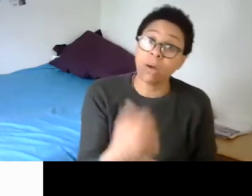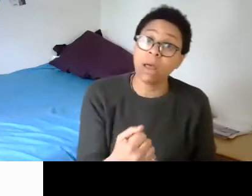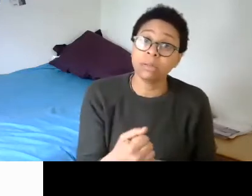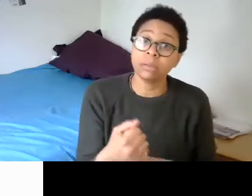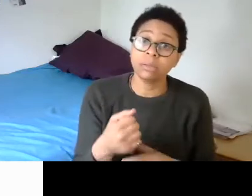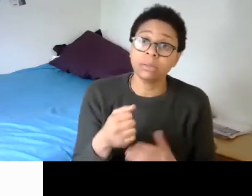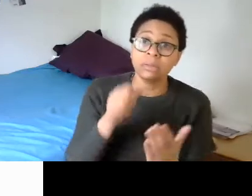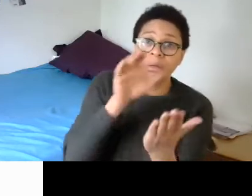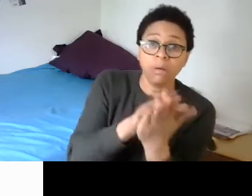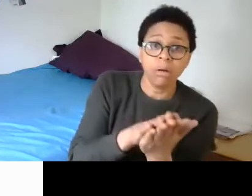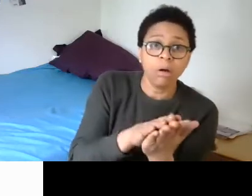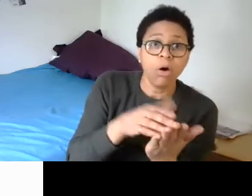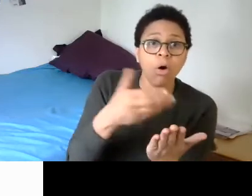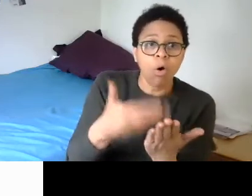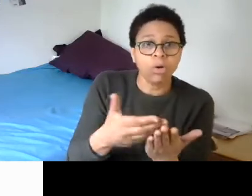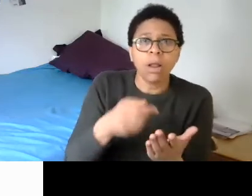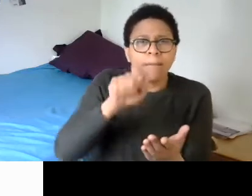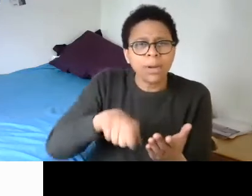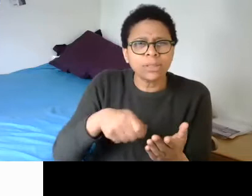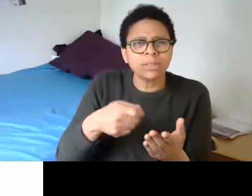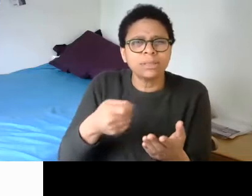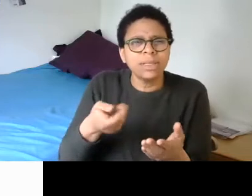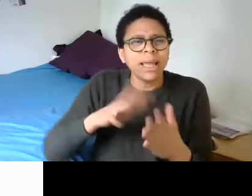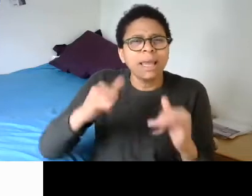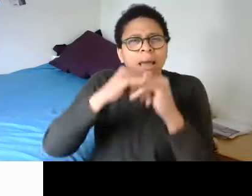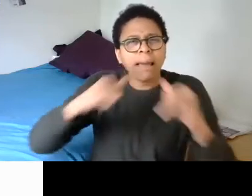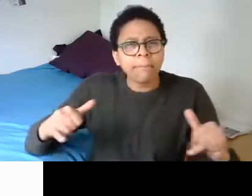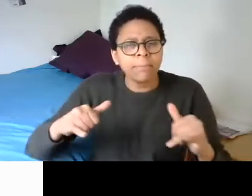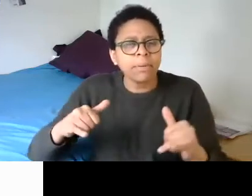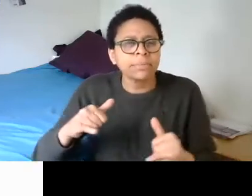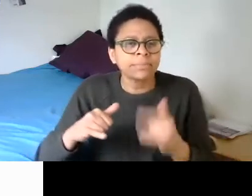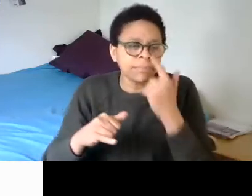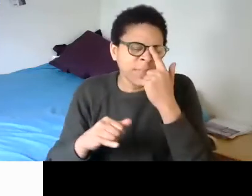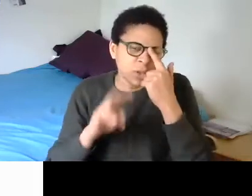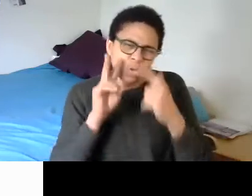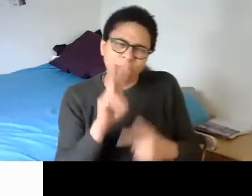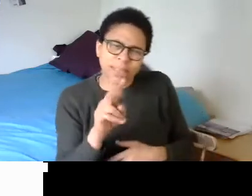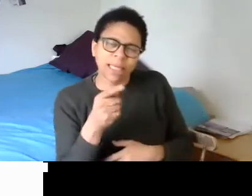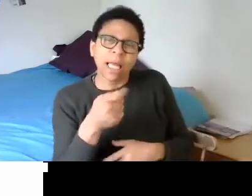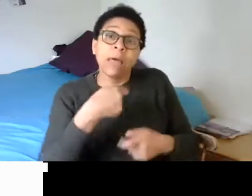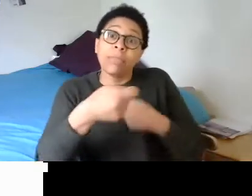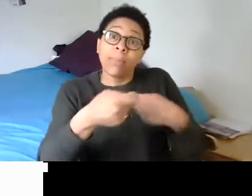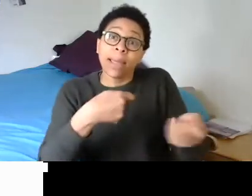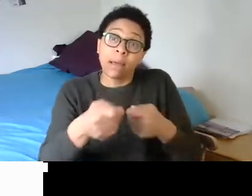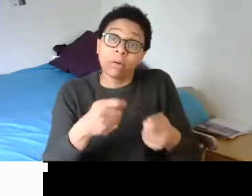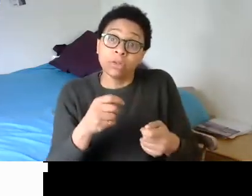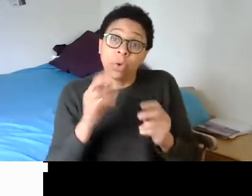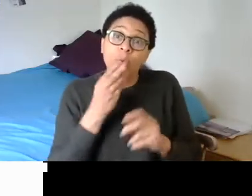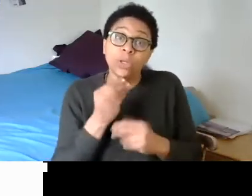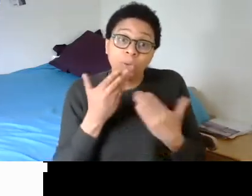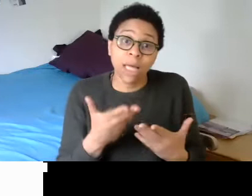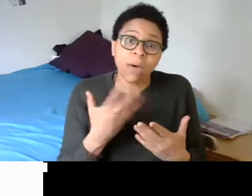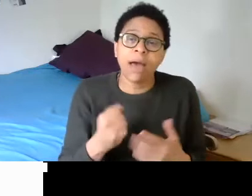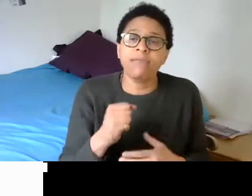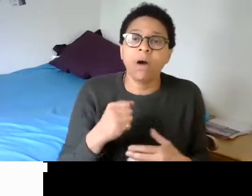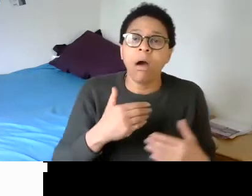cards while in a camp? You can identify the type of playing card from the pattern. The playing cards we most use today are the ones with